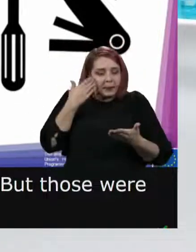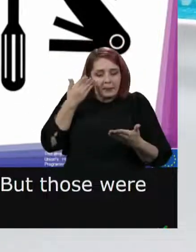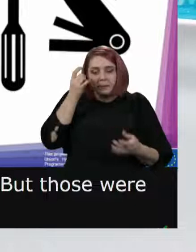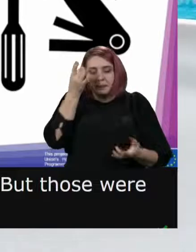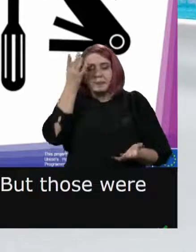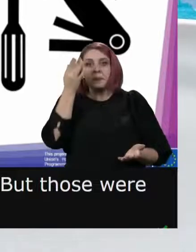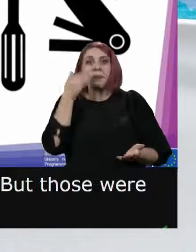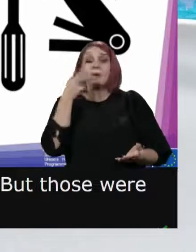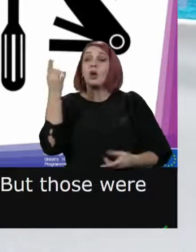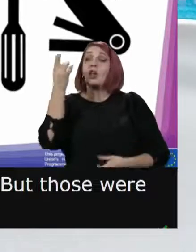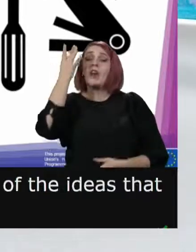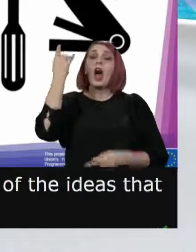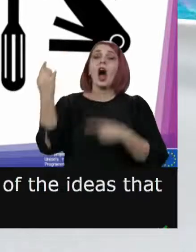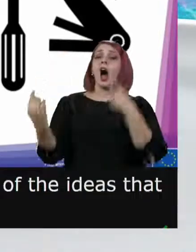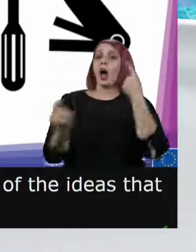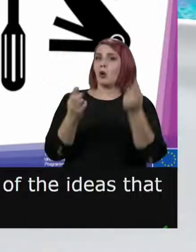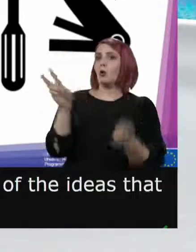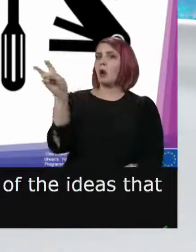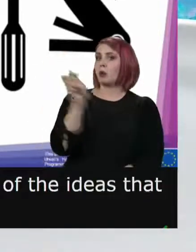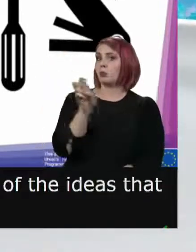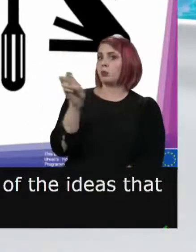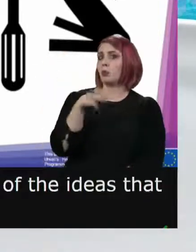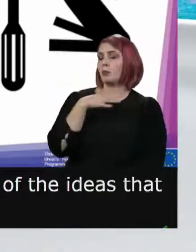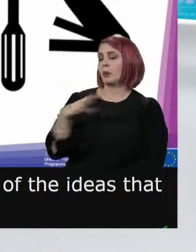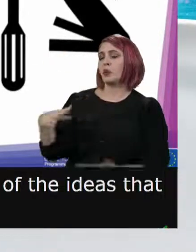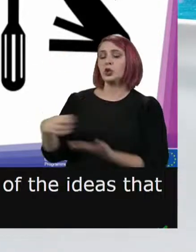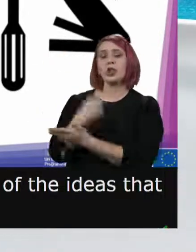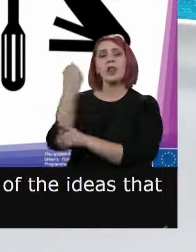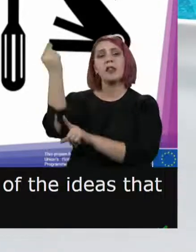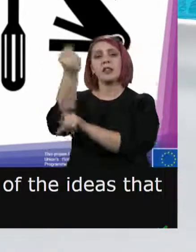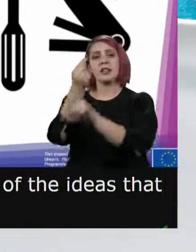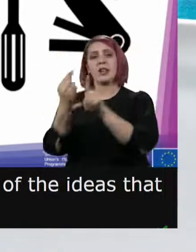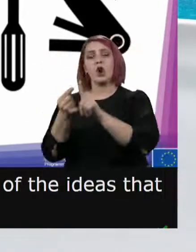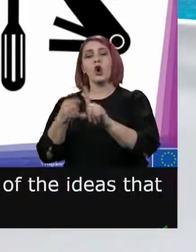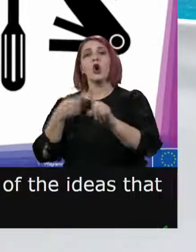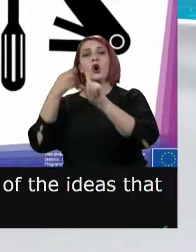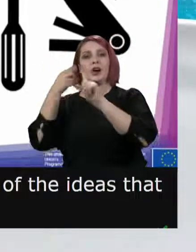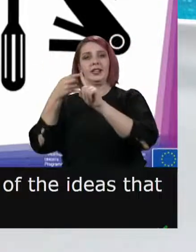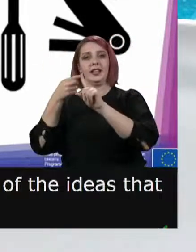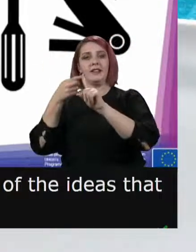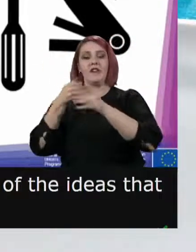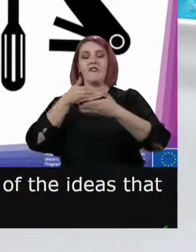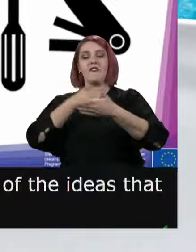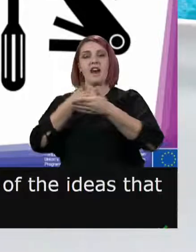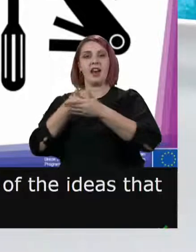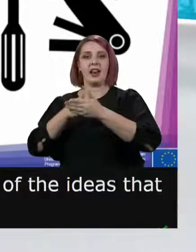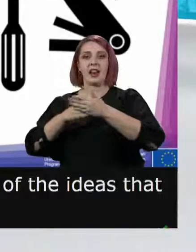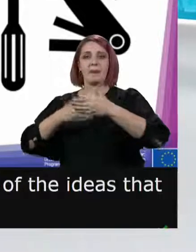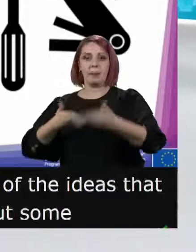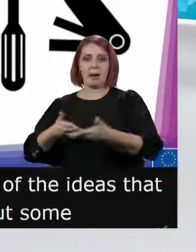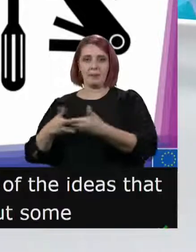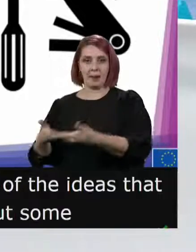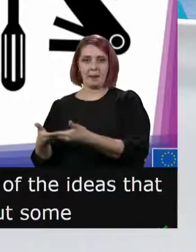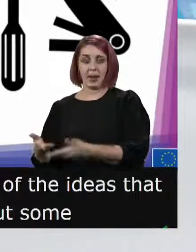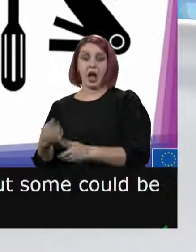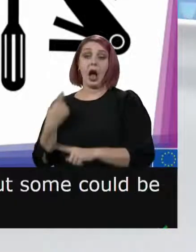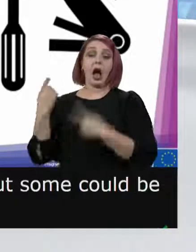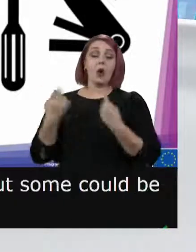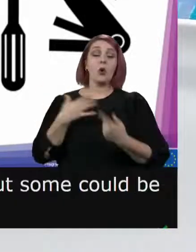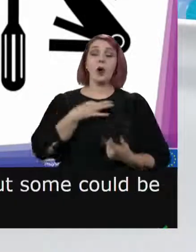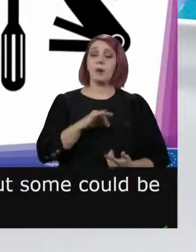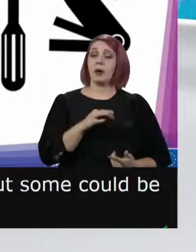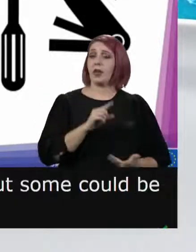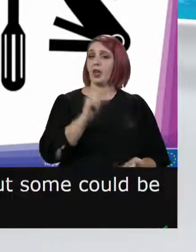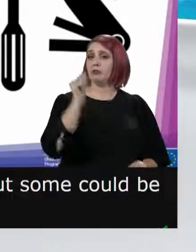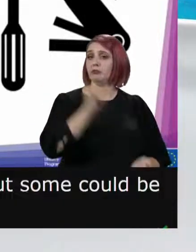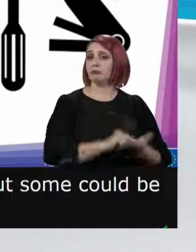were designed and shared addressed barriers, but some could be delivered much more quickly than others. So